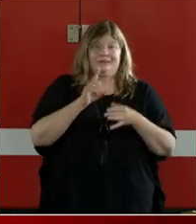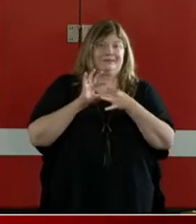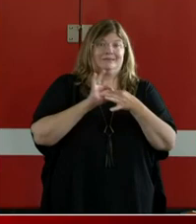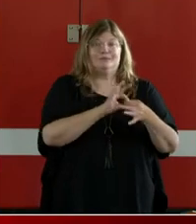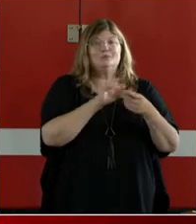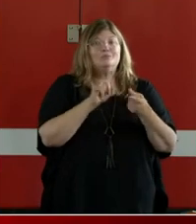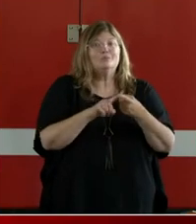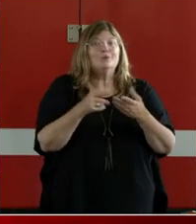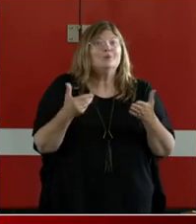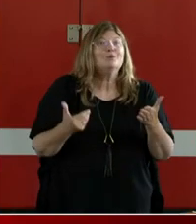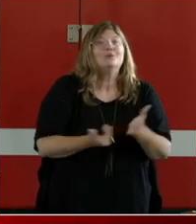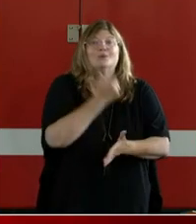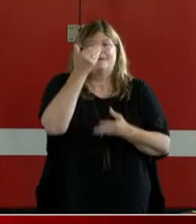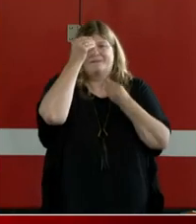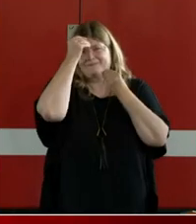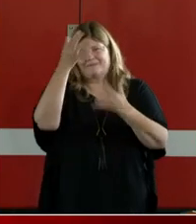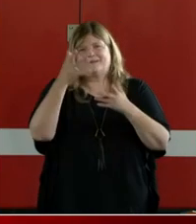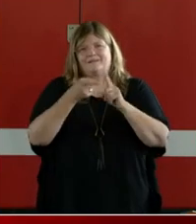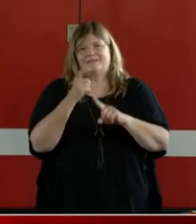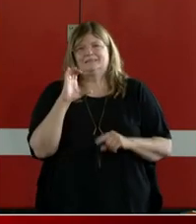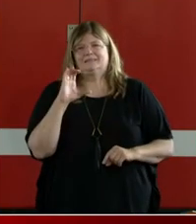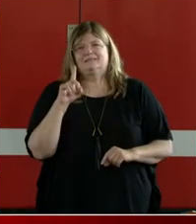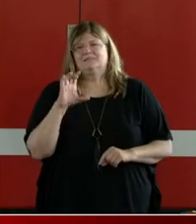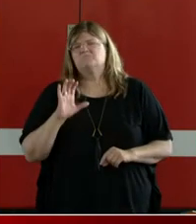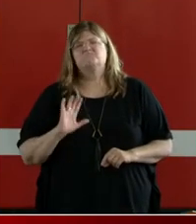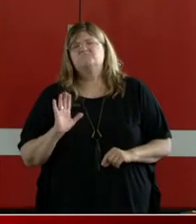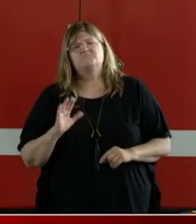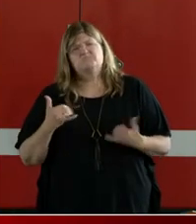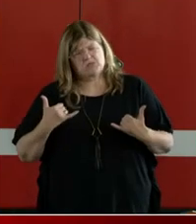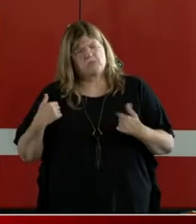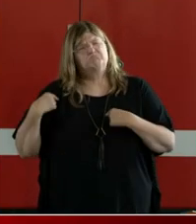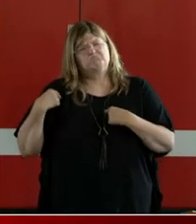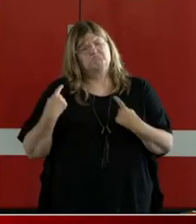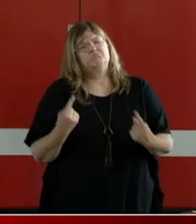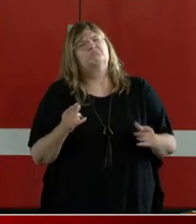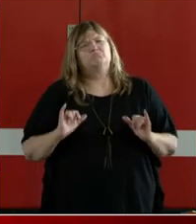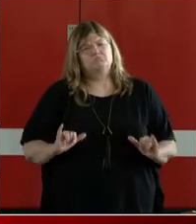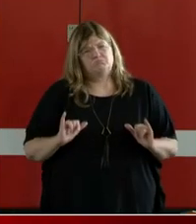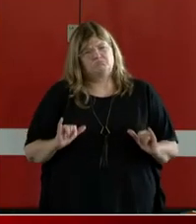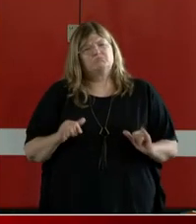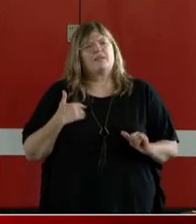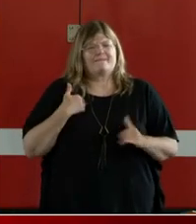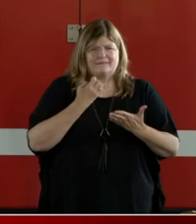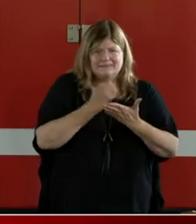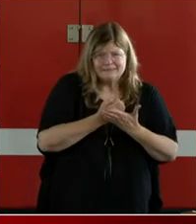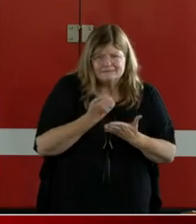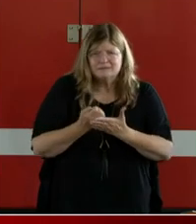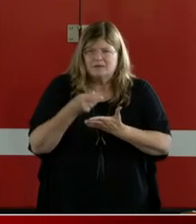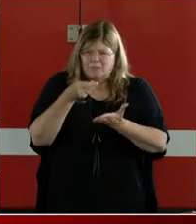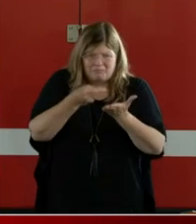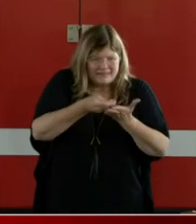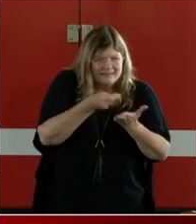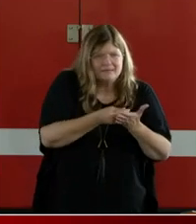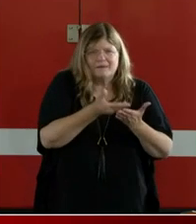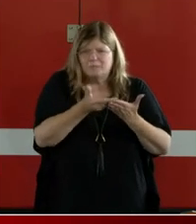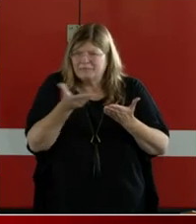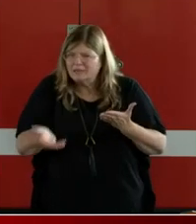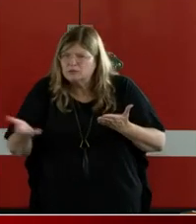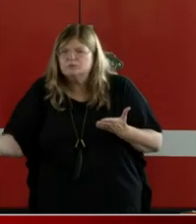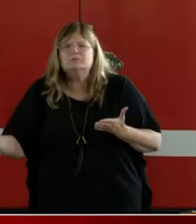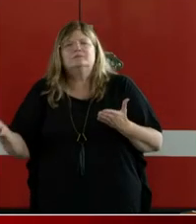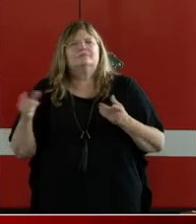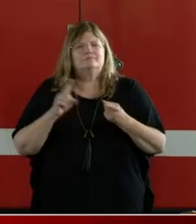talking about in terms of making sure we have materials and can support providers with